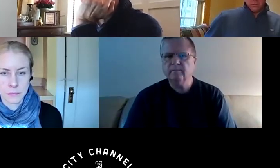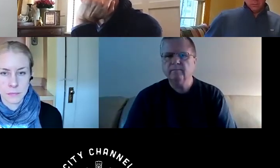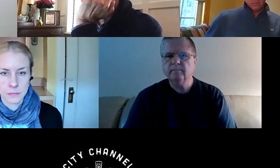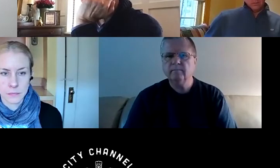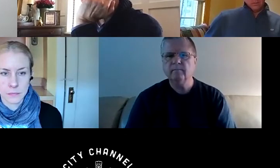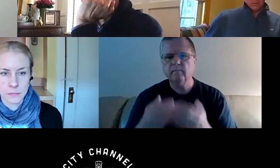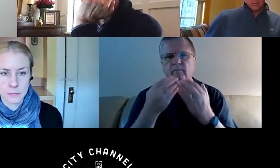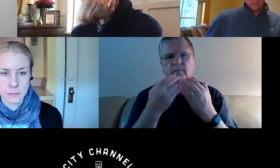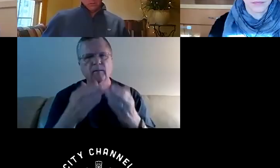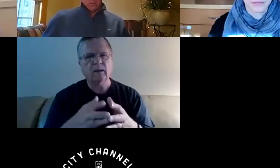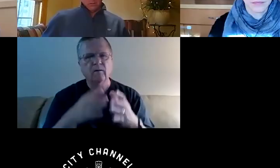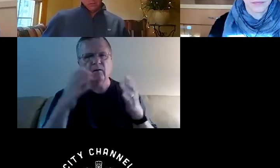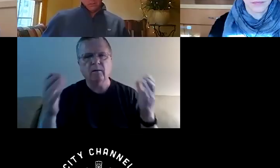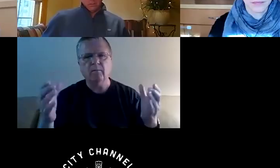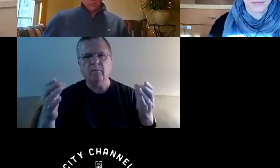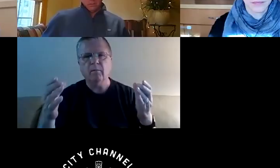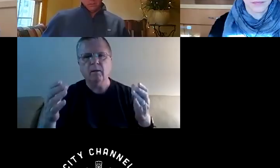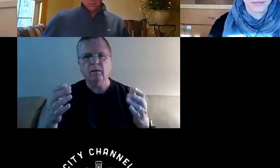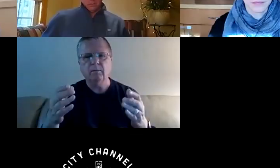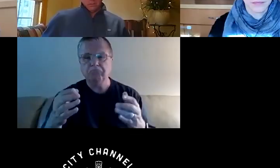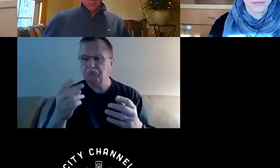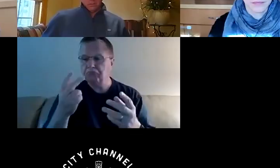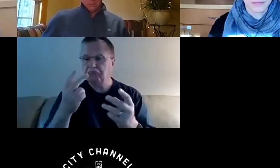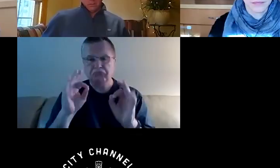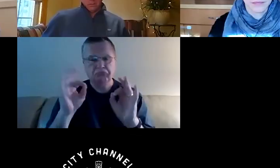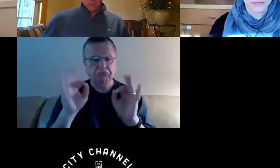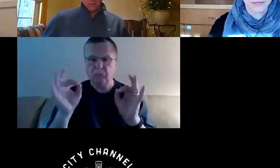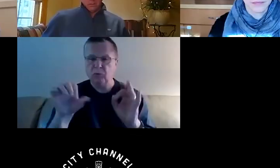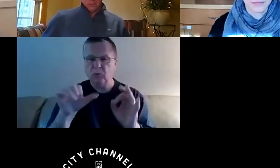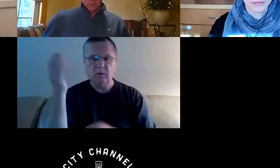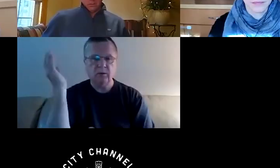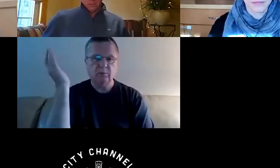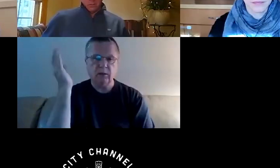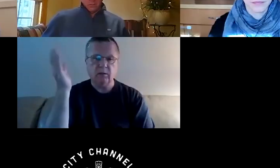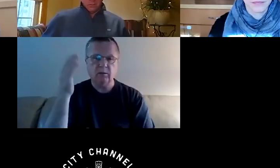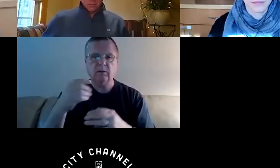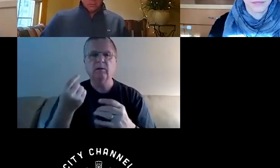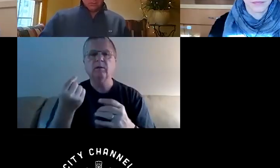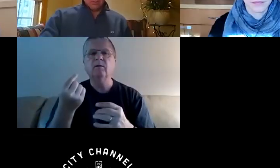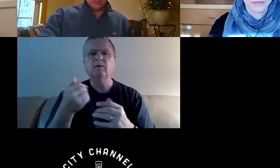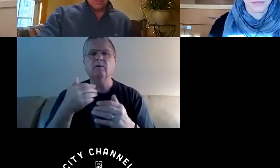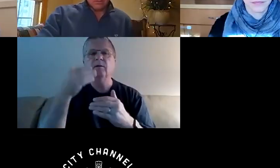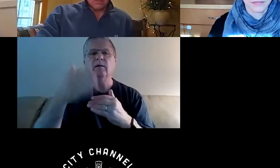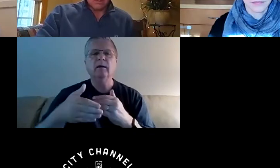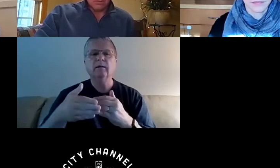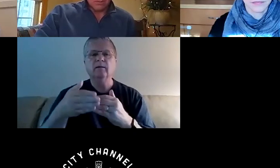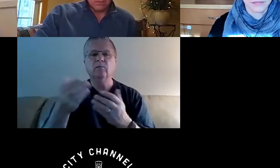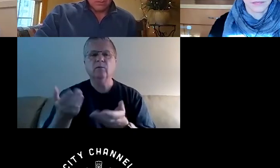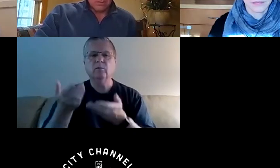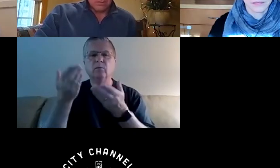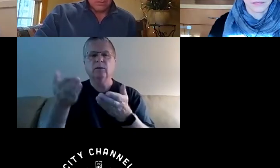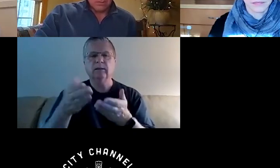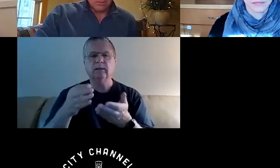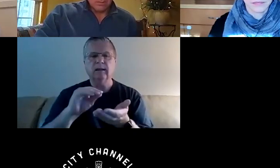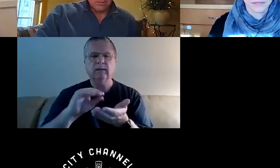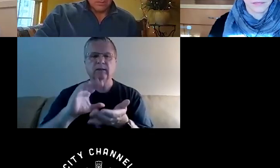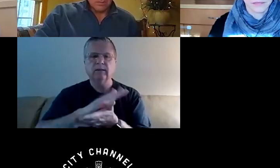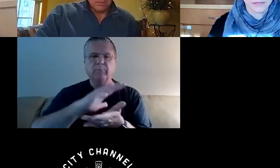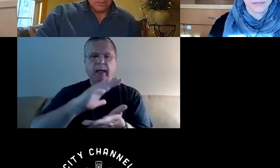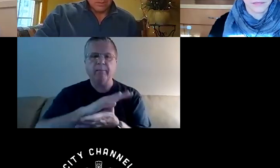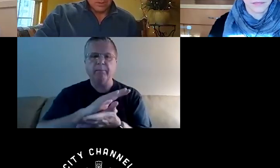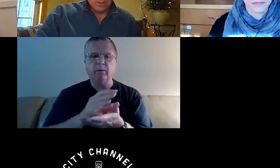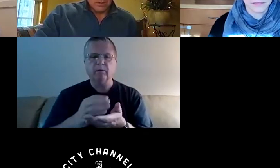Thank you very much. Seeing no other speakers, the next order of business will be presentation of papers. We'll